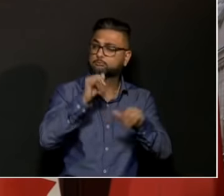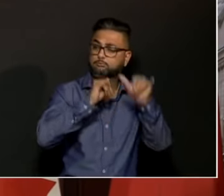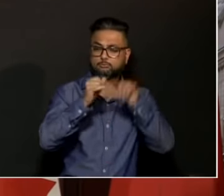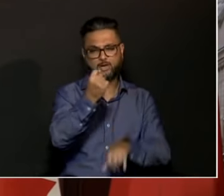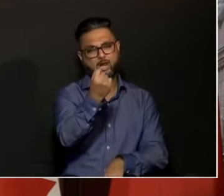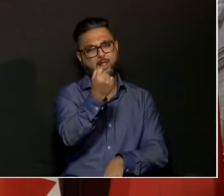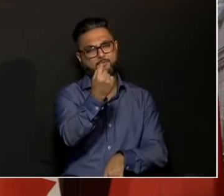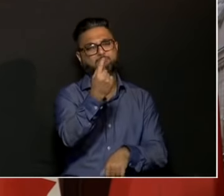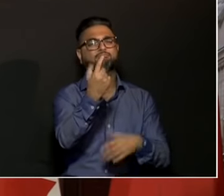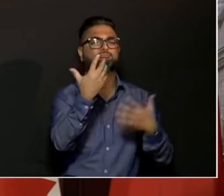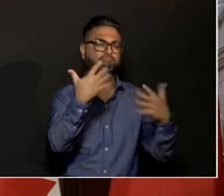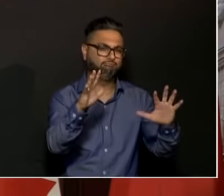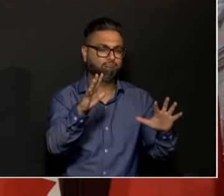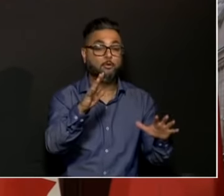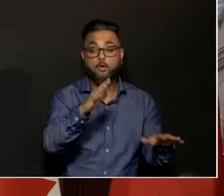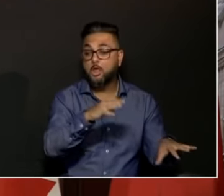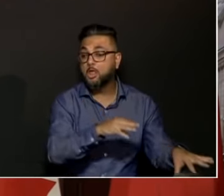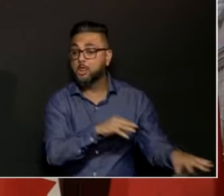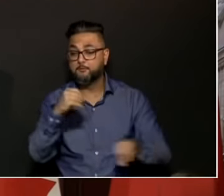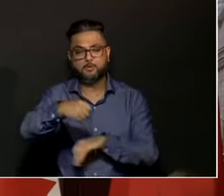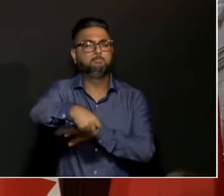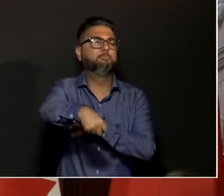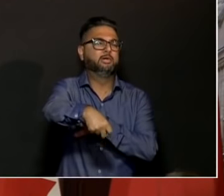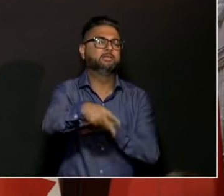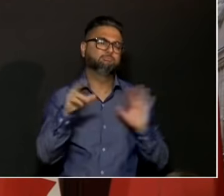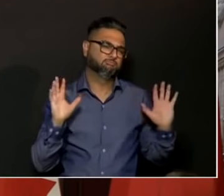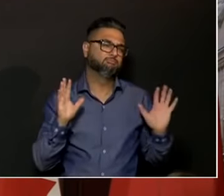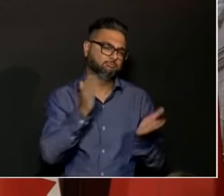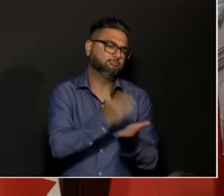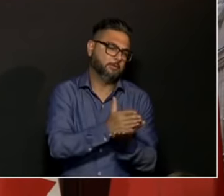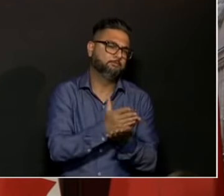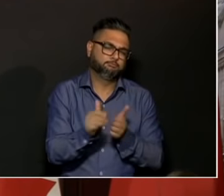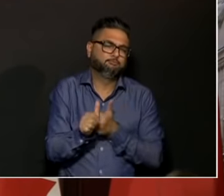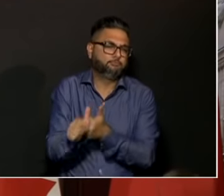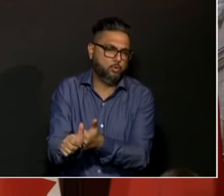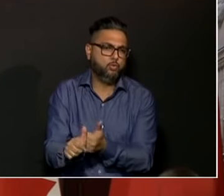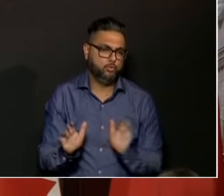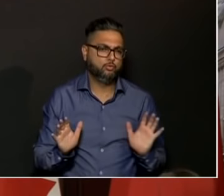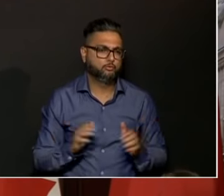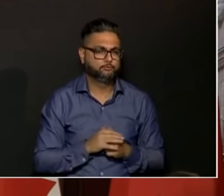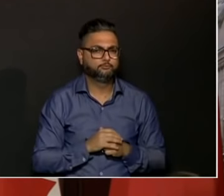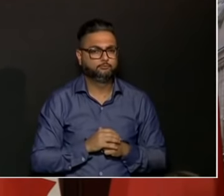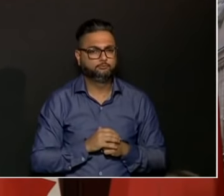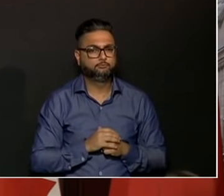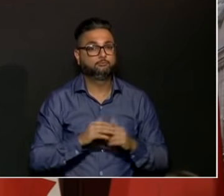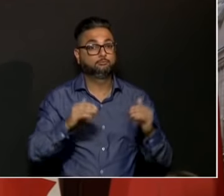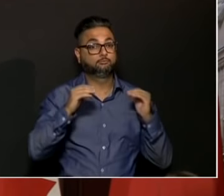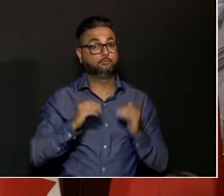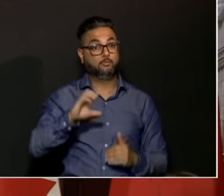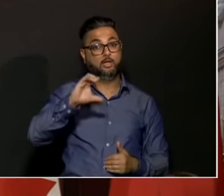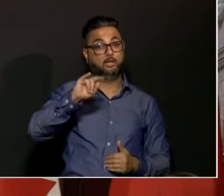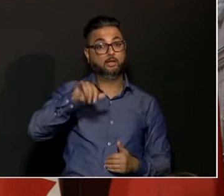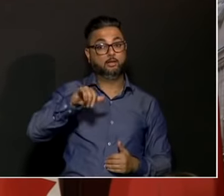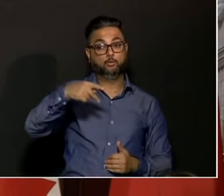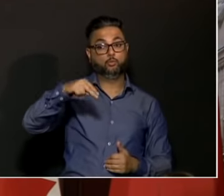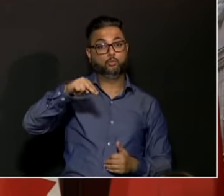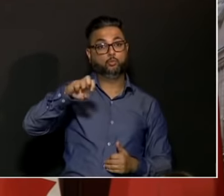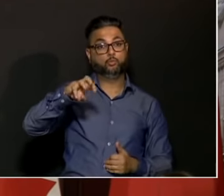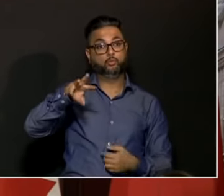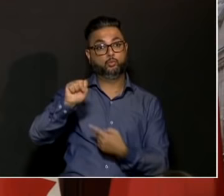o'clock. Next question is from Cynthia Mulligan at City News. Please go ahead.